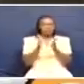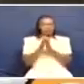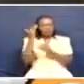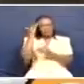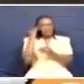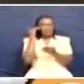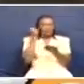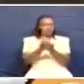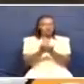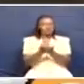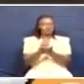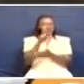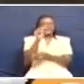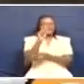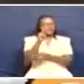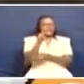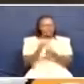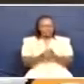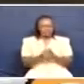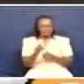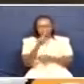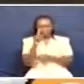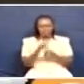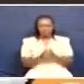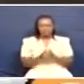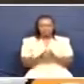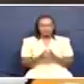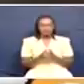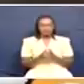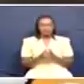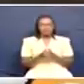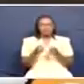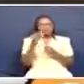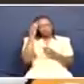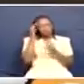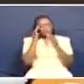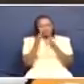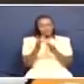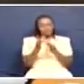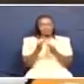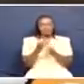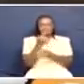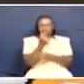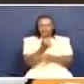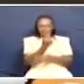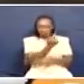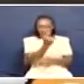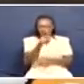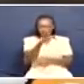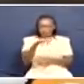of LSK, the national LSK? Otherwise, if every chapter were to come in, it will never